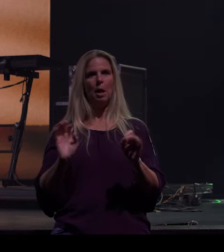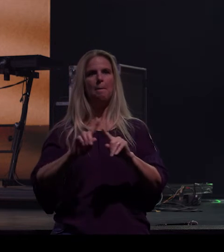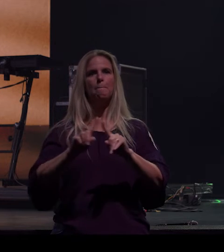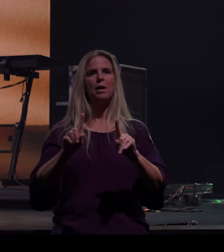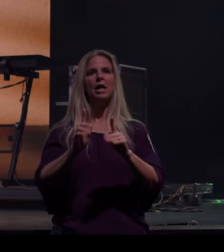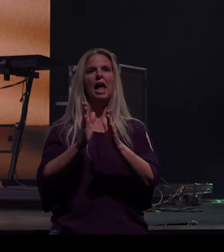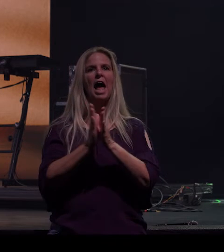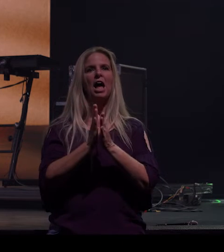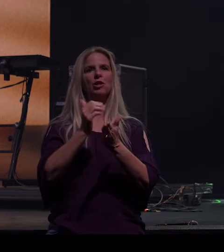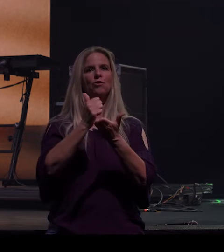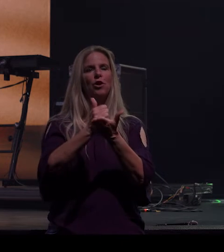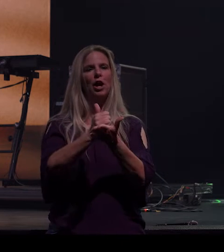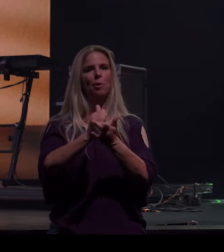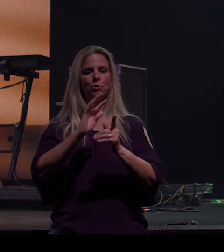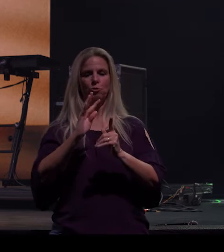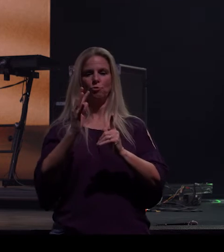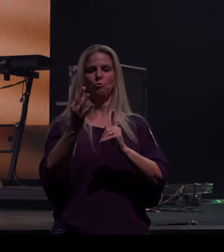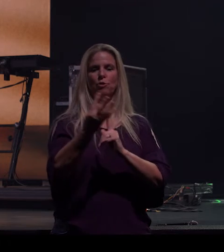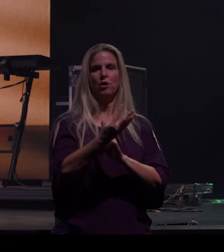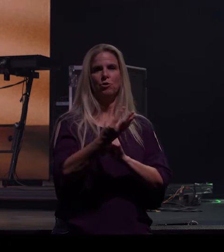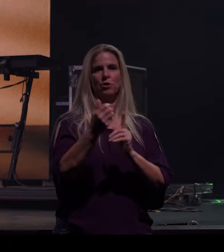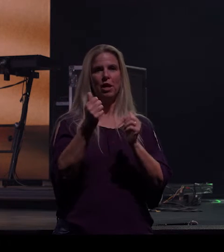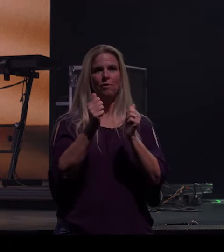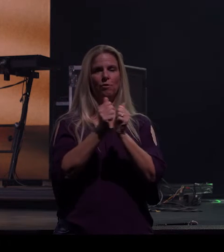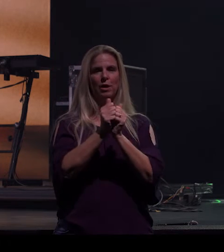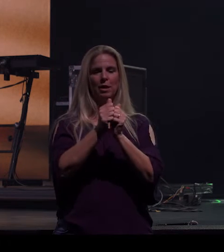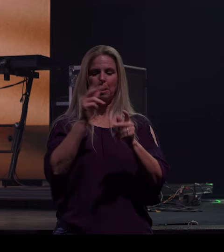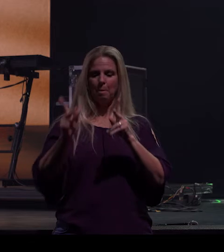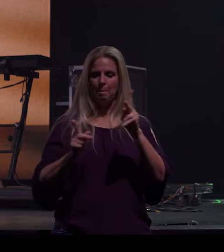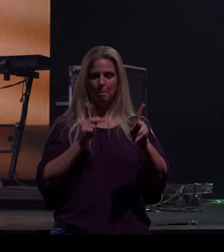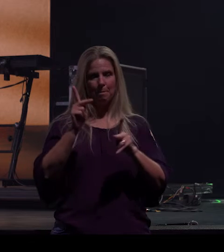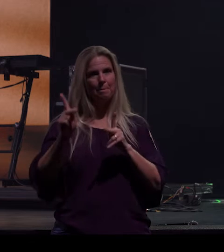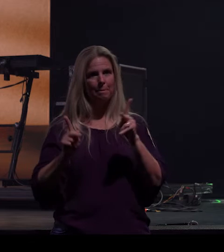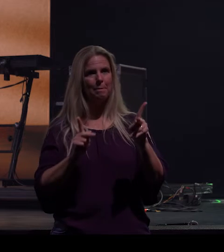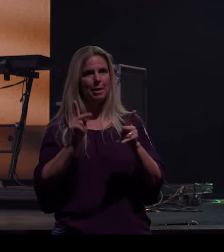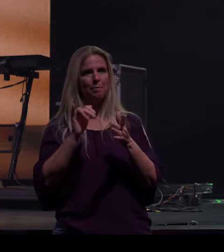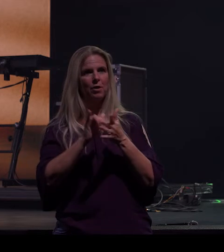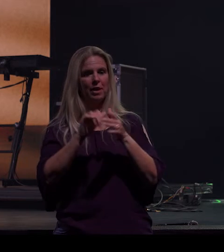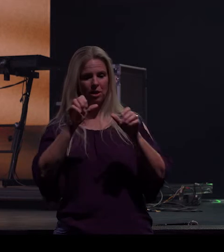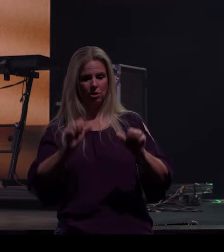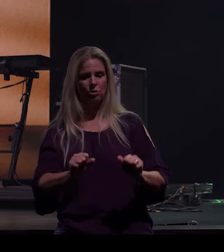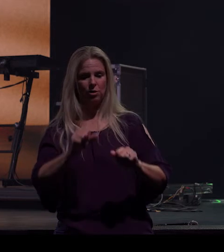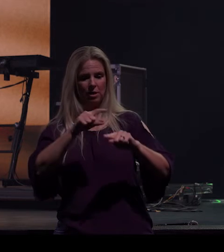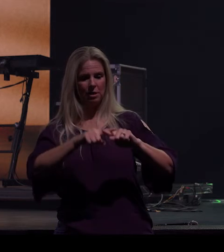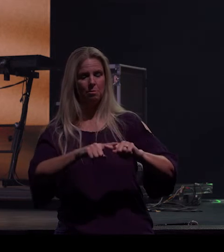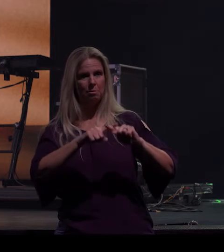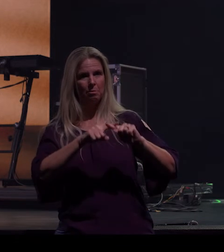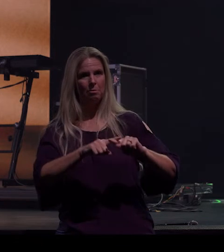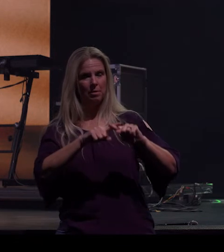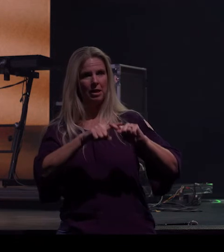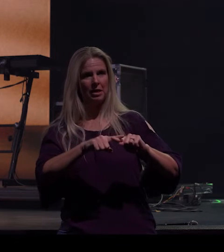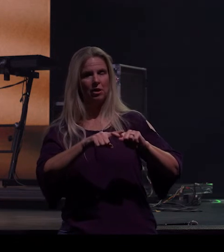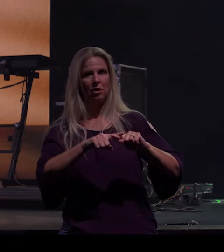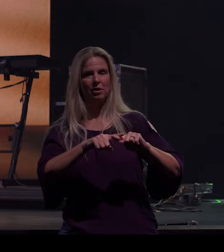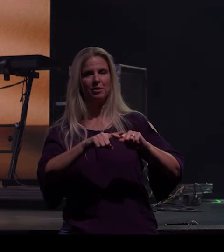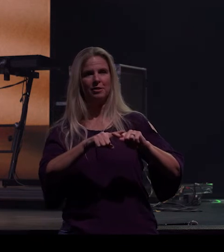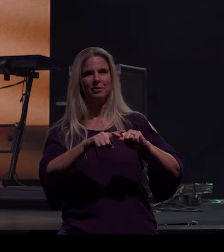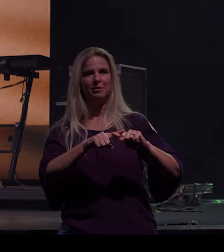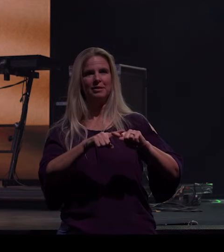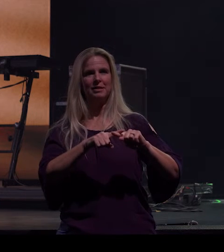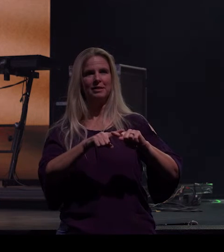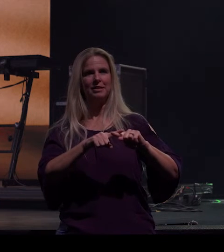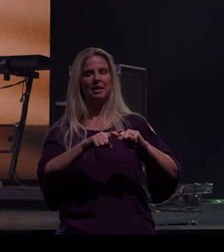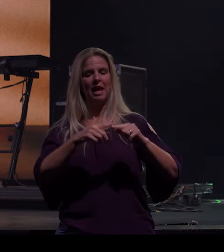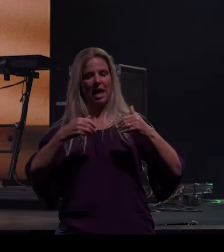Surround yourself with people that you can enable, capable men that you can surround yourself with and get